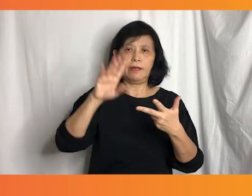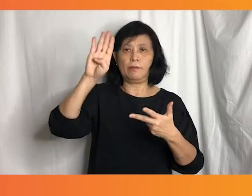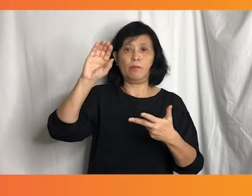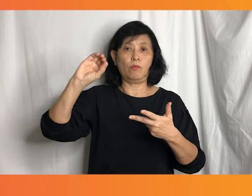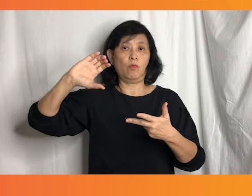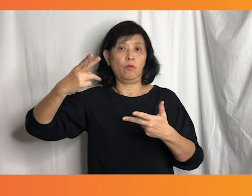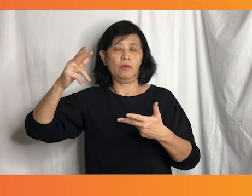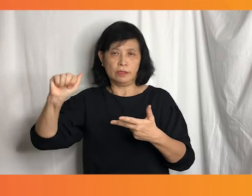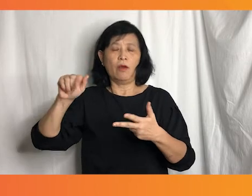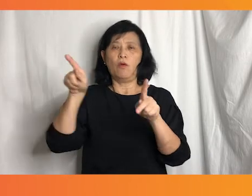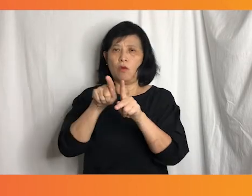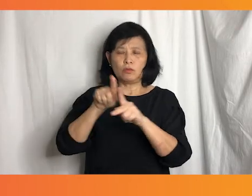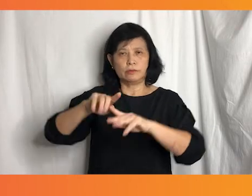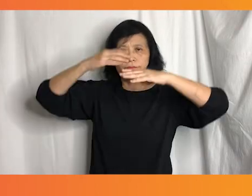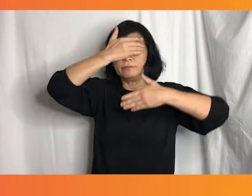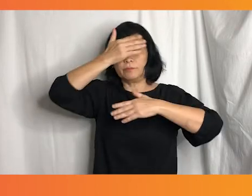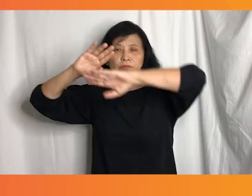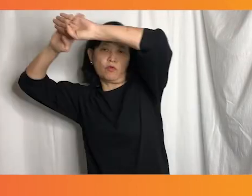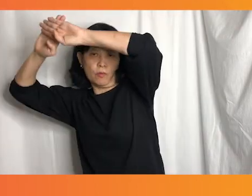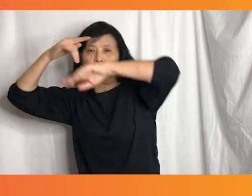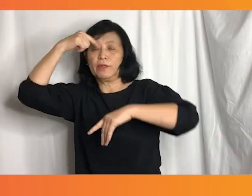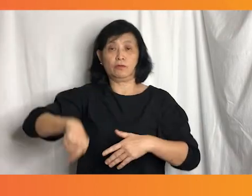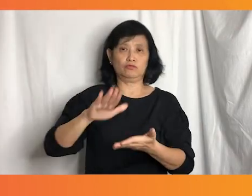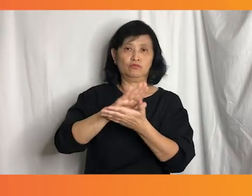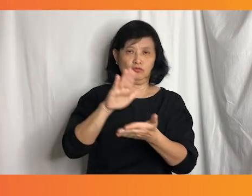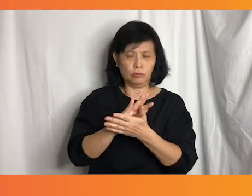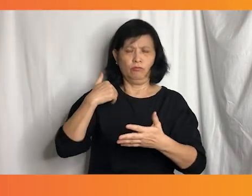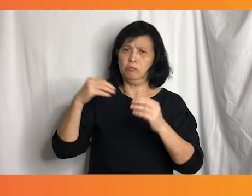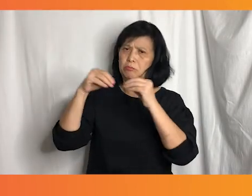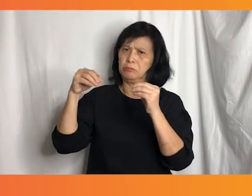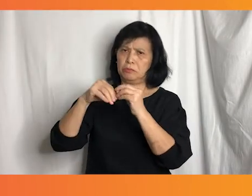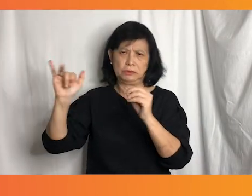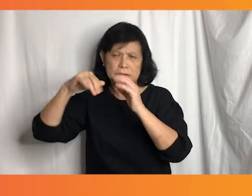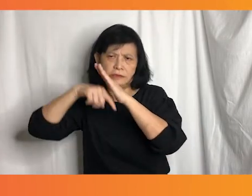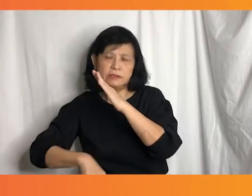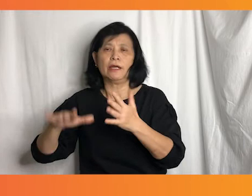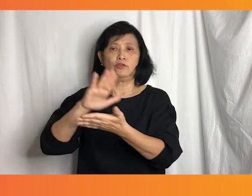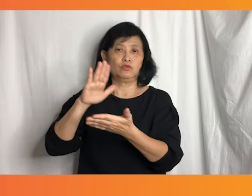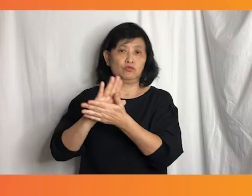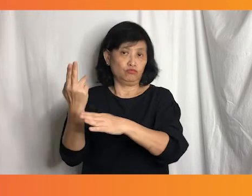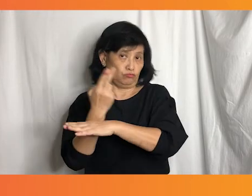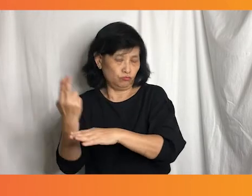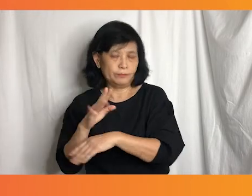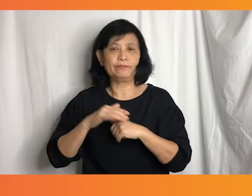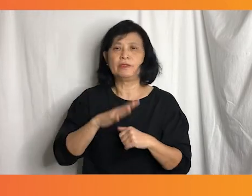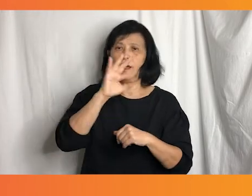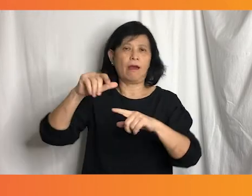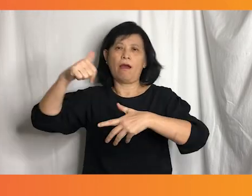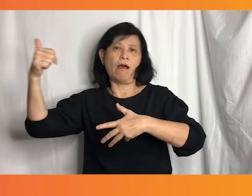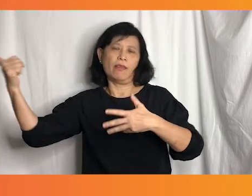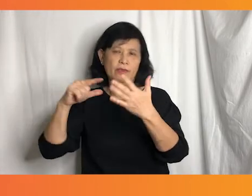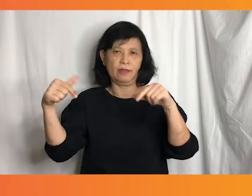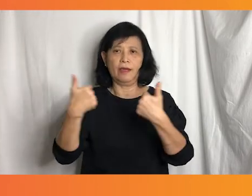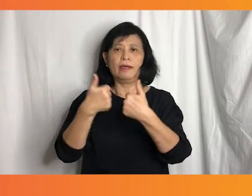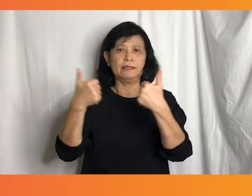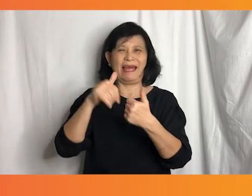and boccia. So they also played go ball, because in our school we play go ball. So they research on that. Yeah, a couple of other games that we have also.